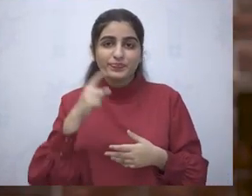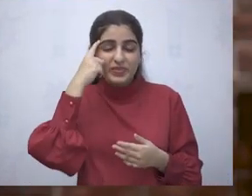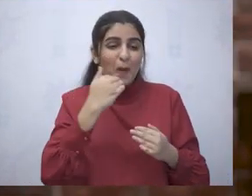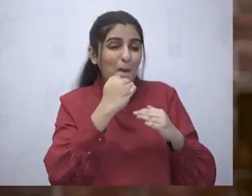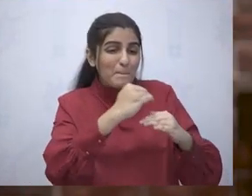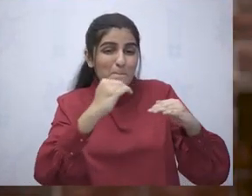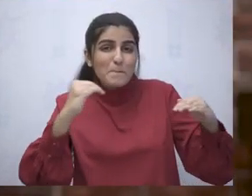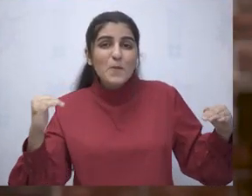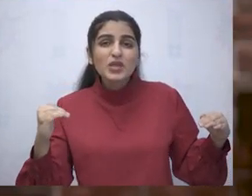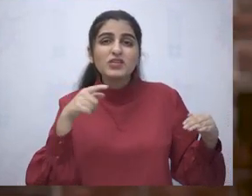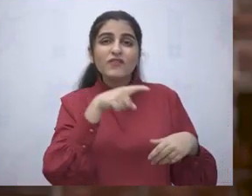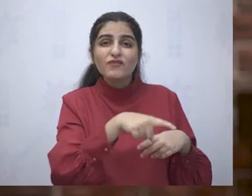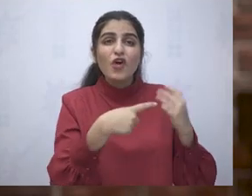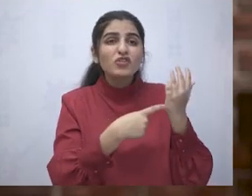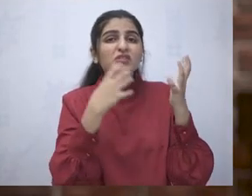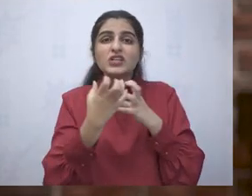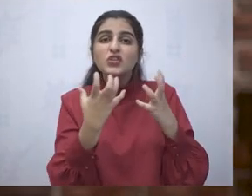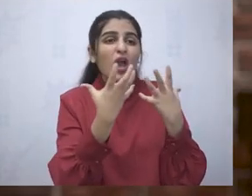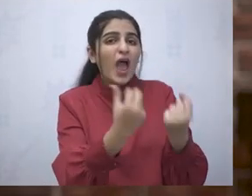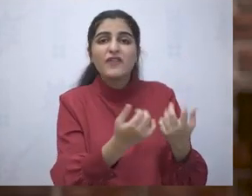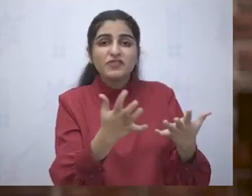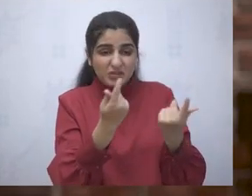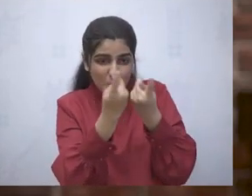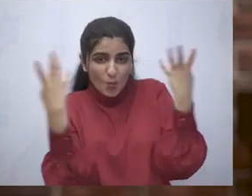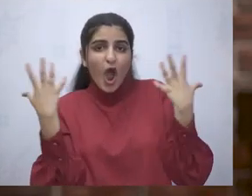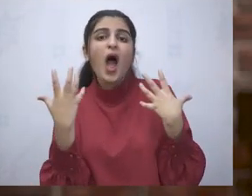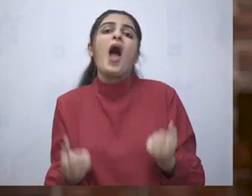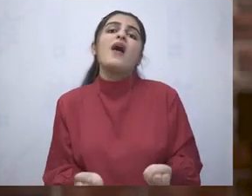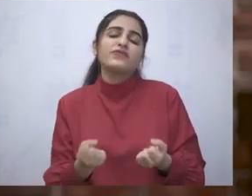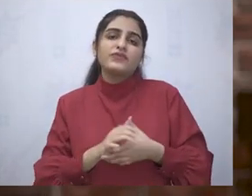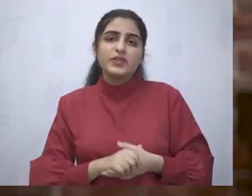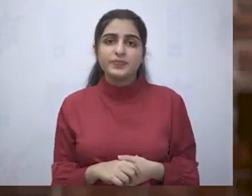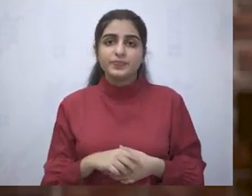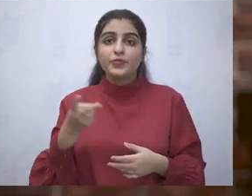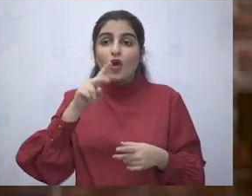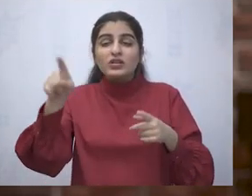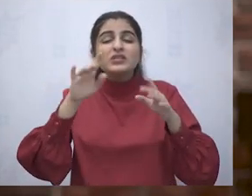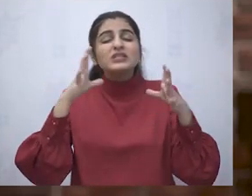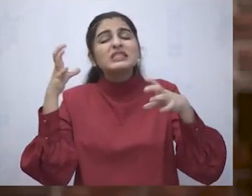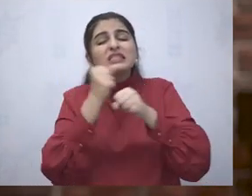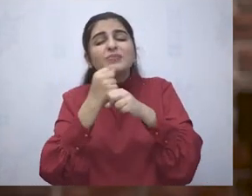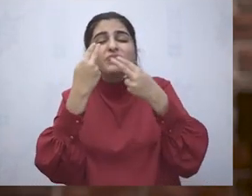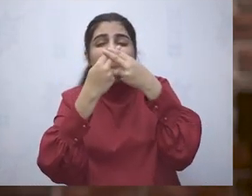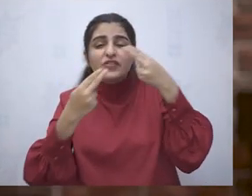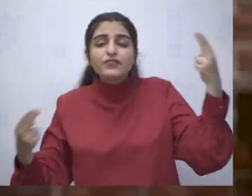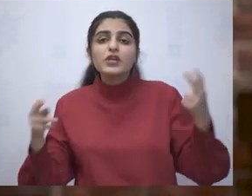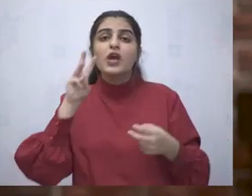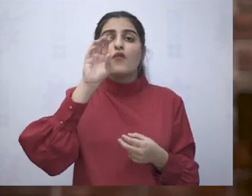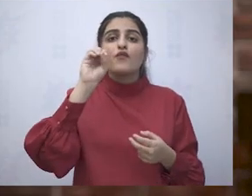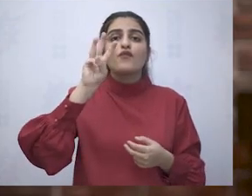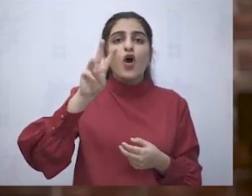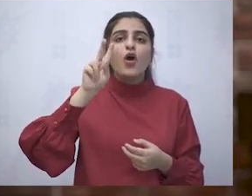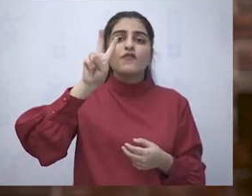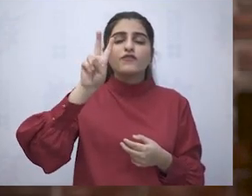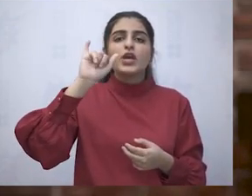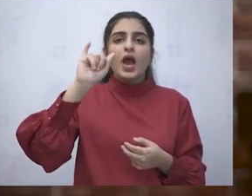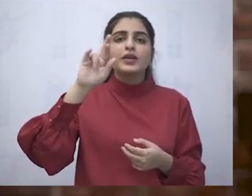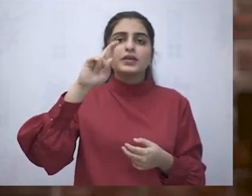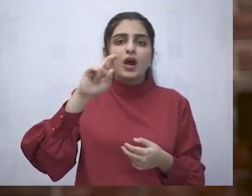kids don't even recognize that there are children who don't have access to technology. All details can be found